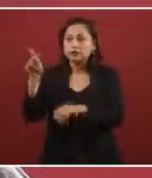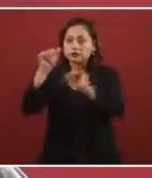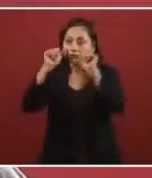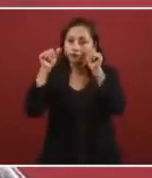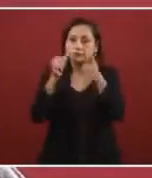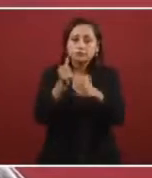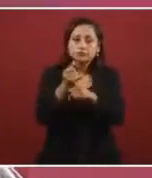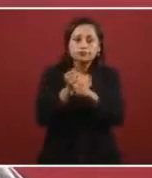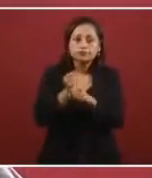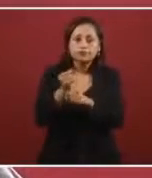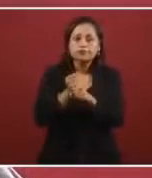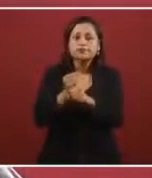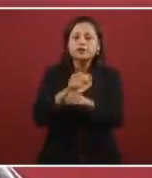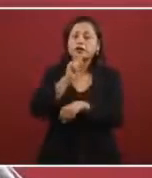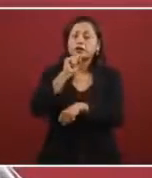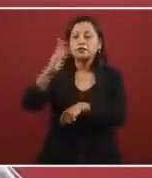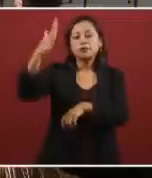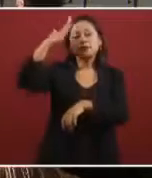case.